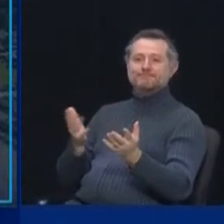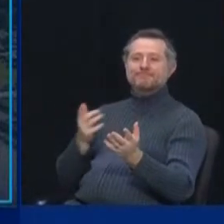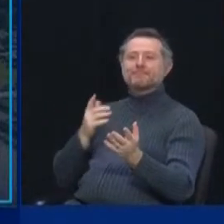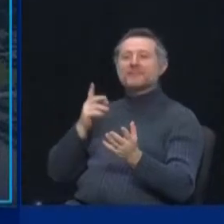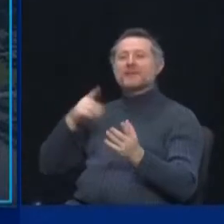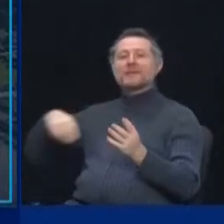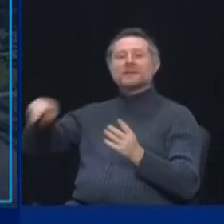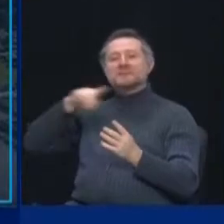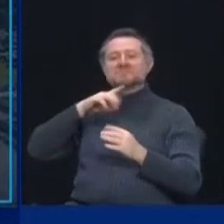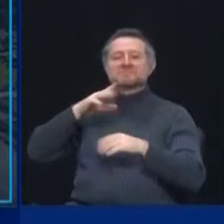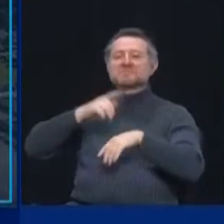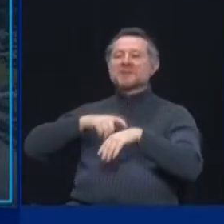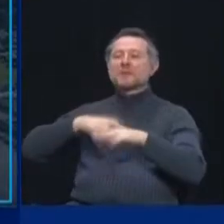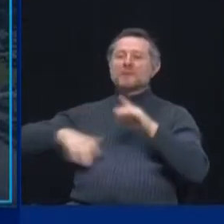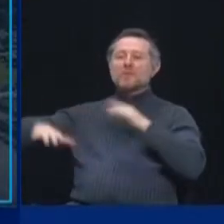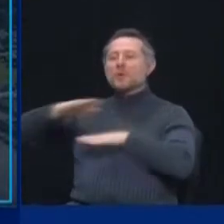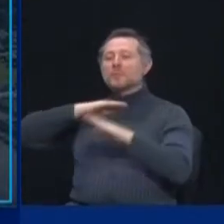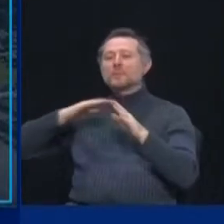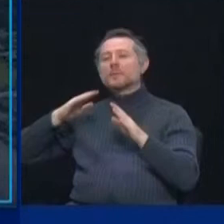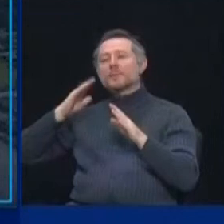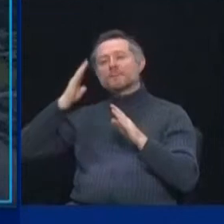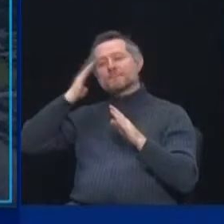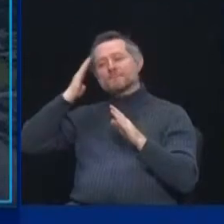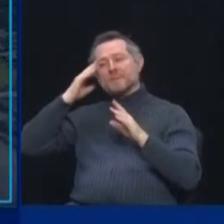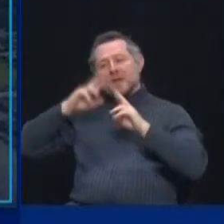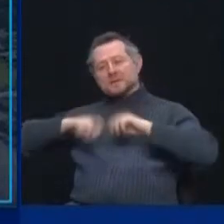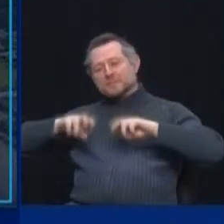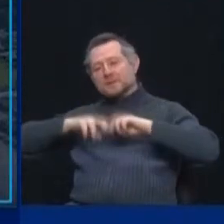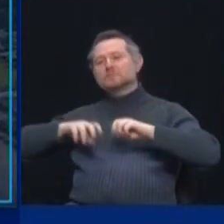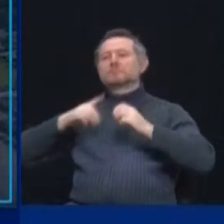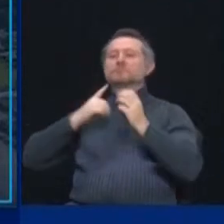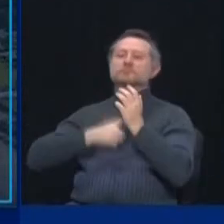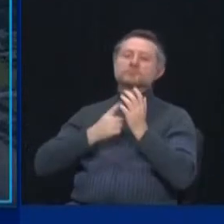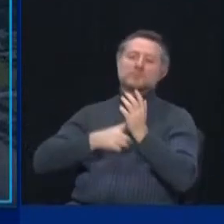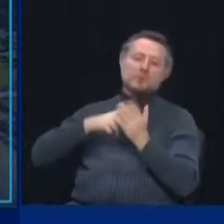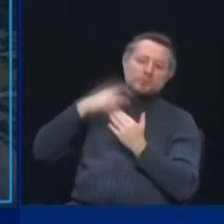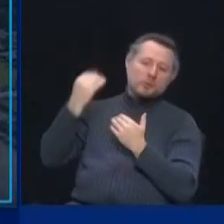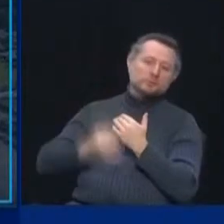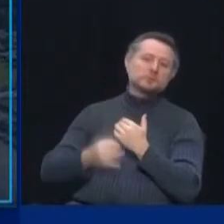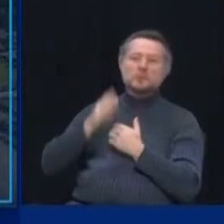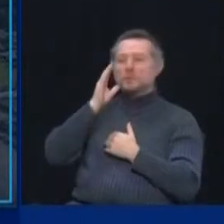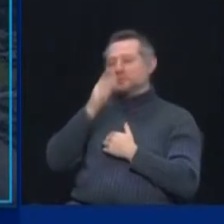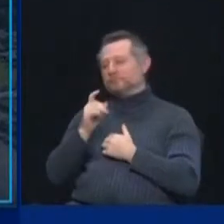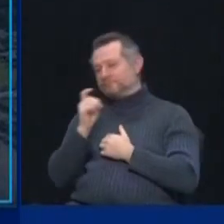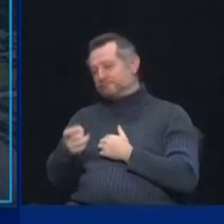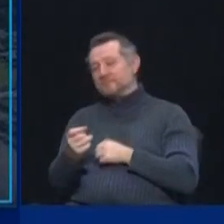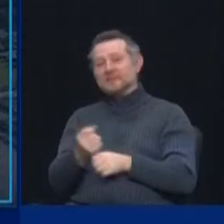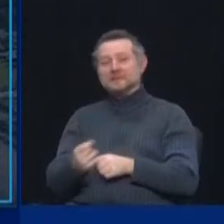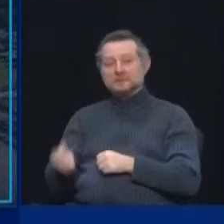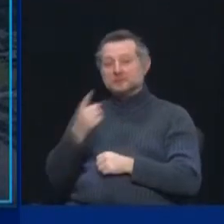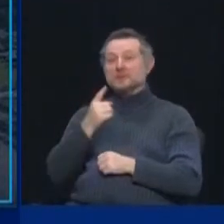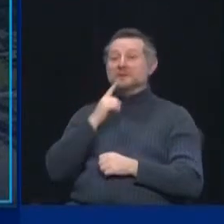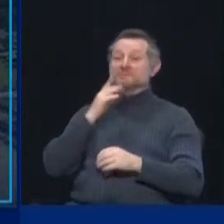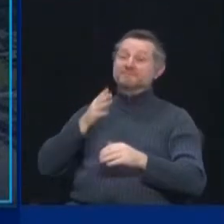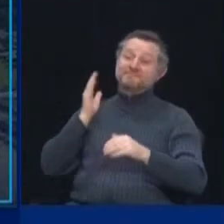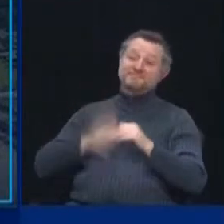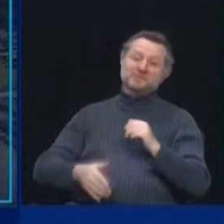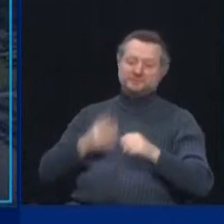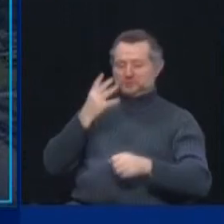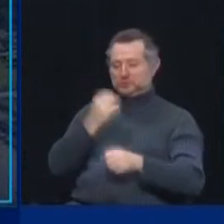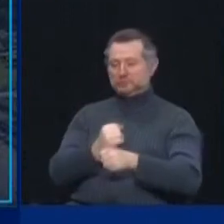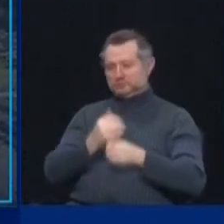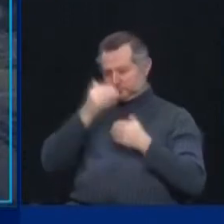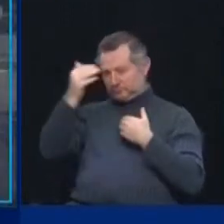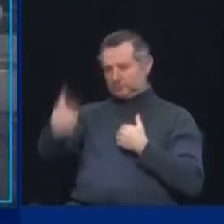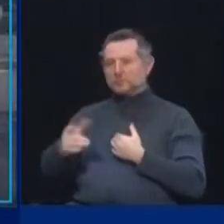award the project next year. It's going to be completed in 4 years, 2025. It's going to happen. It's going to happen in our lifetime, and